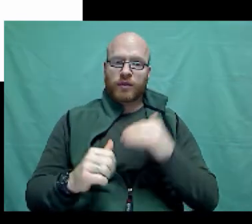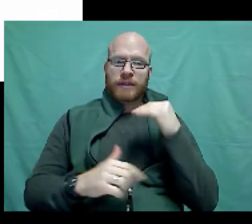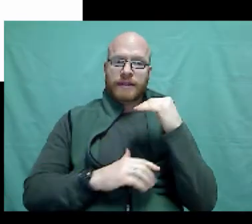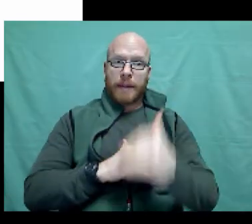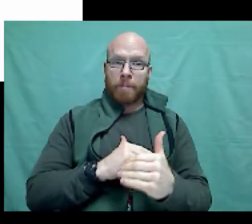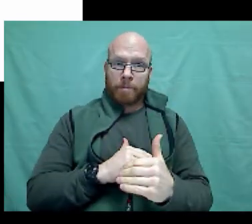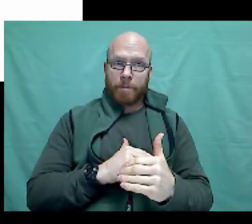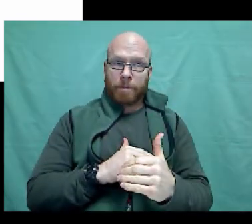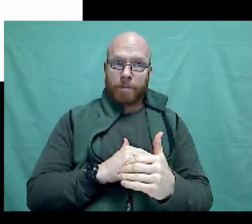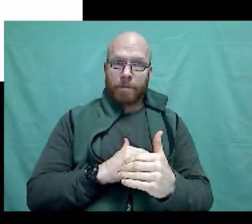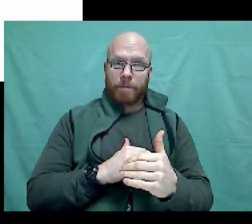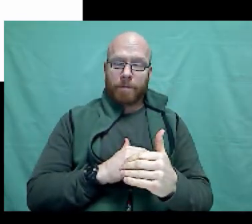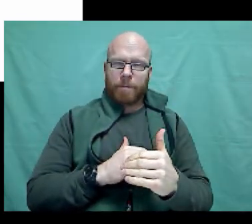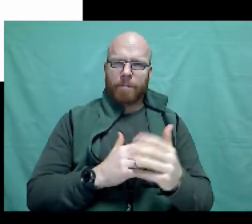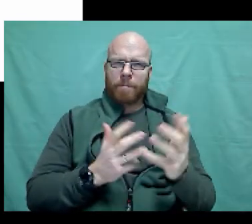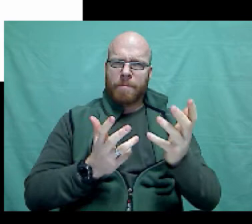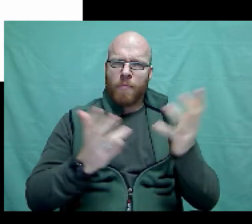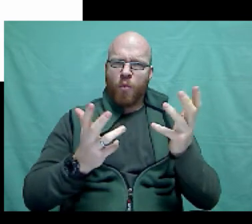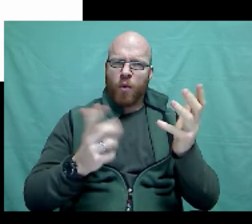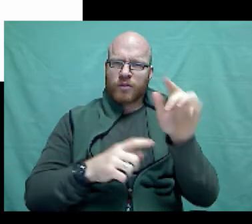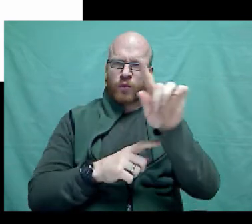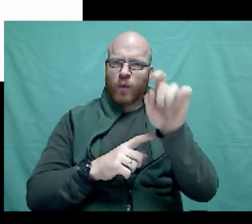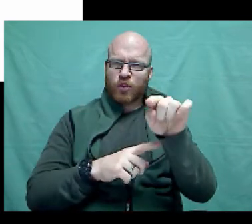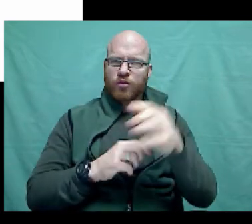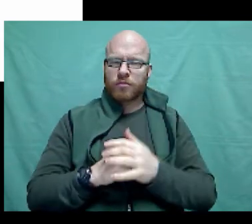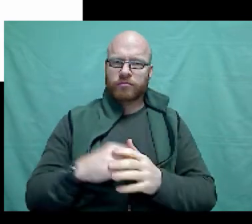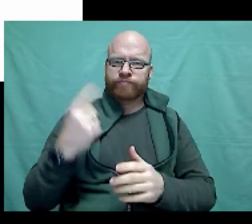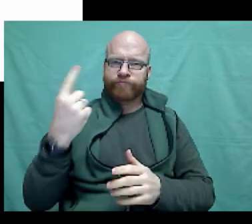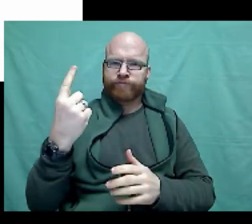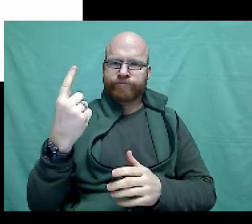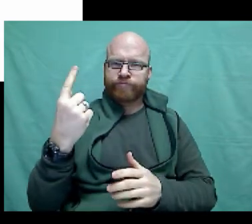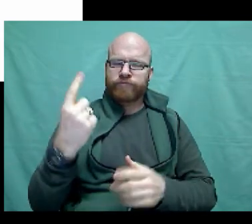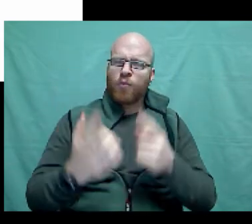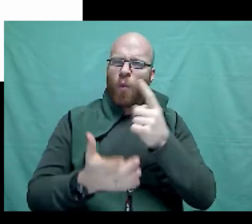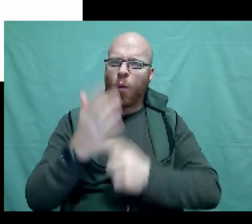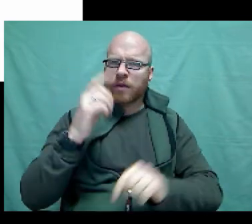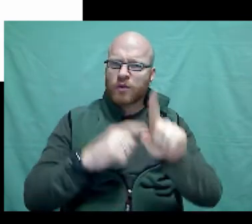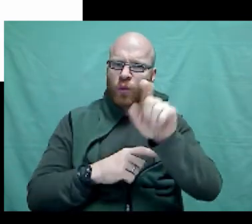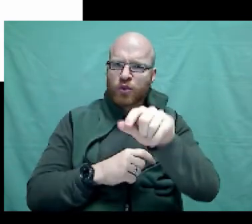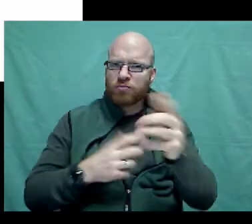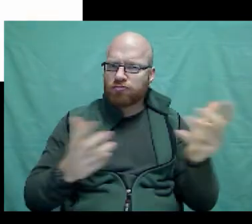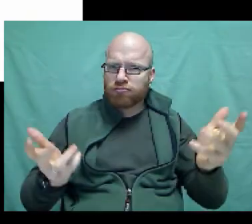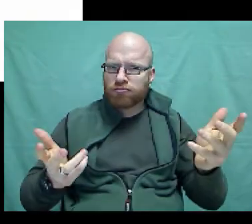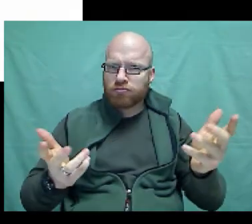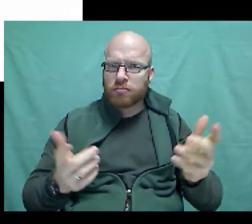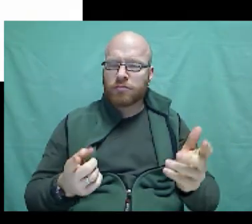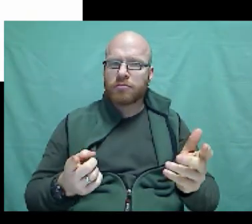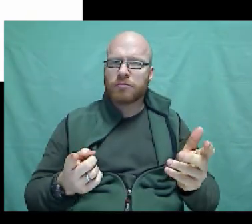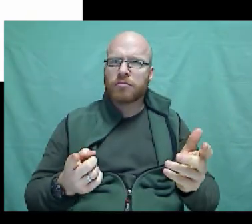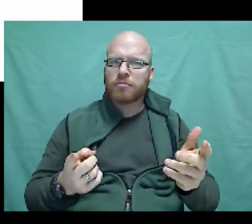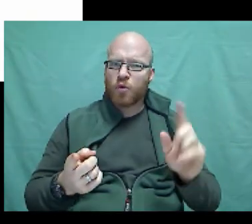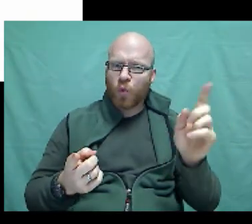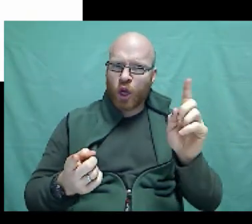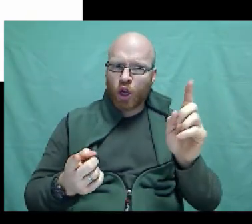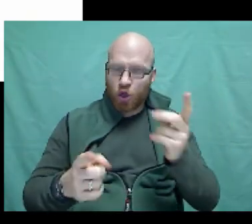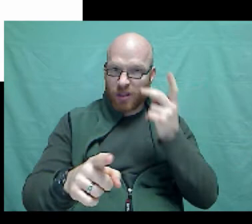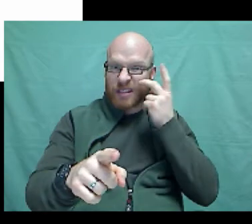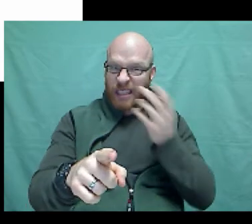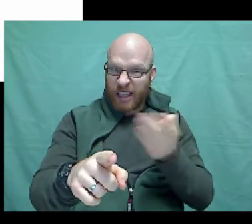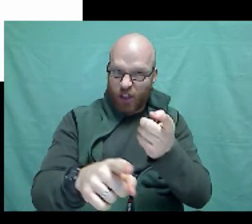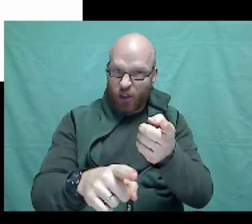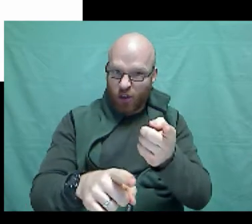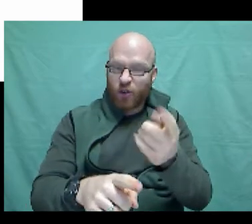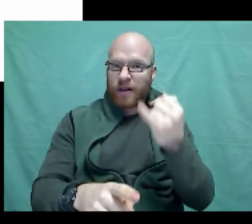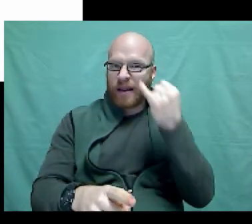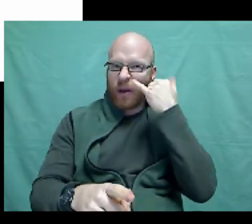The first step would be to discover or figure out what the question is. What's the problem asking us to find out?